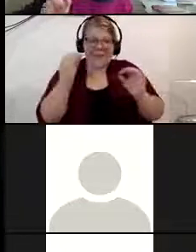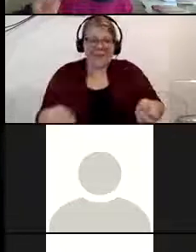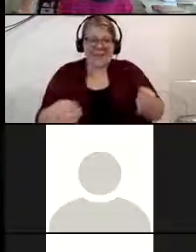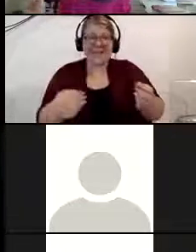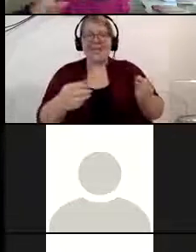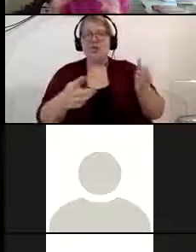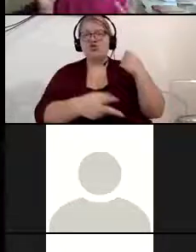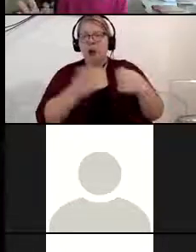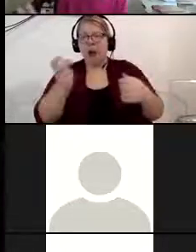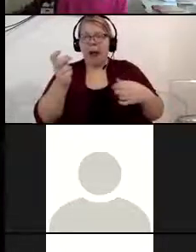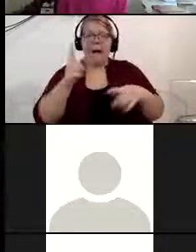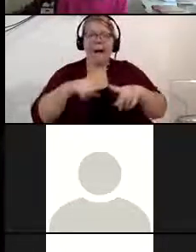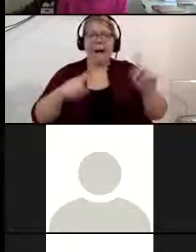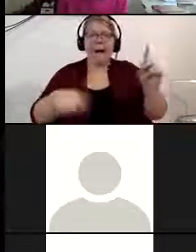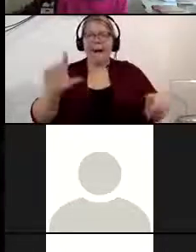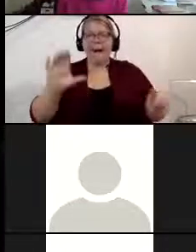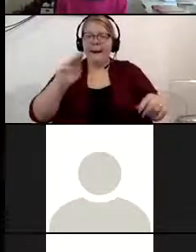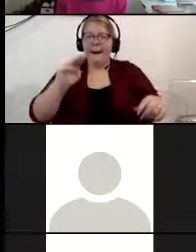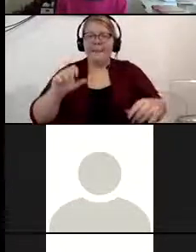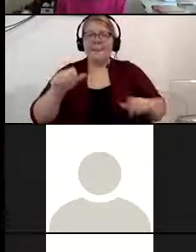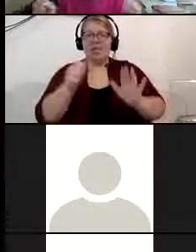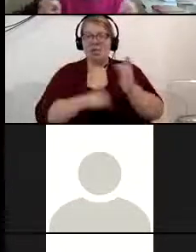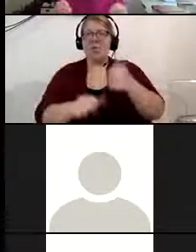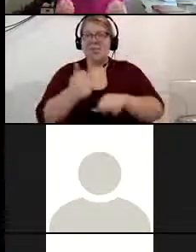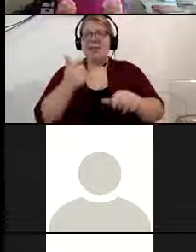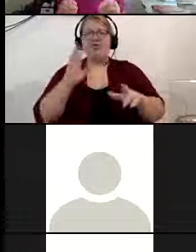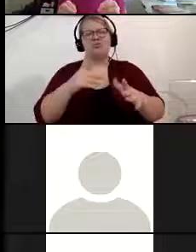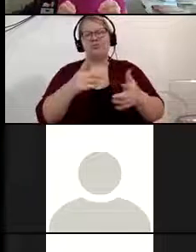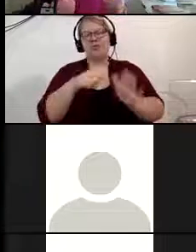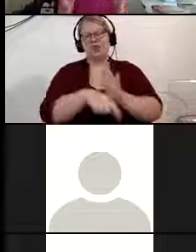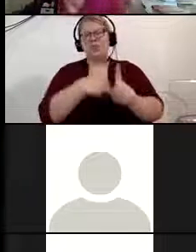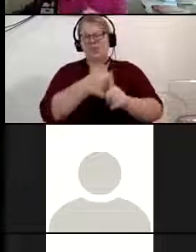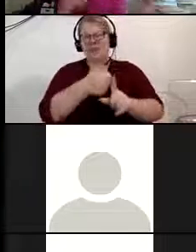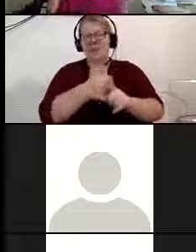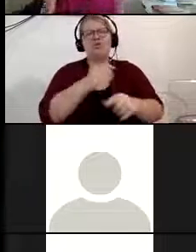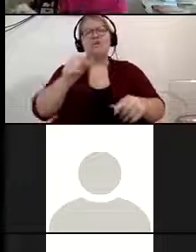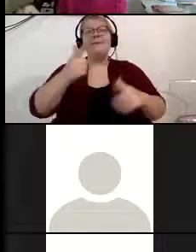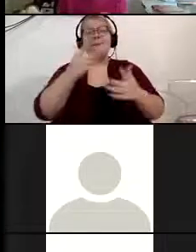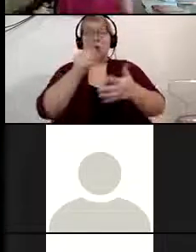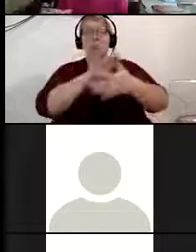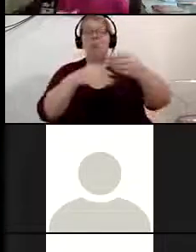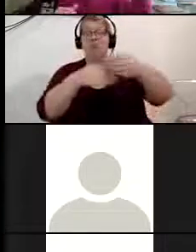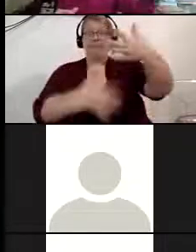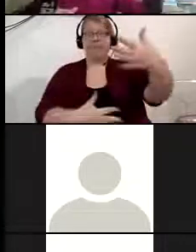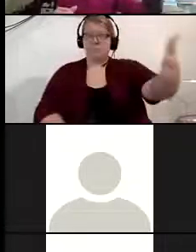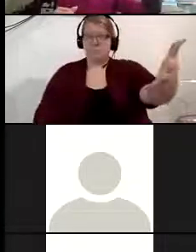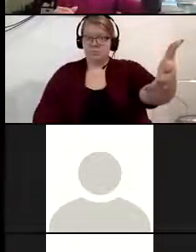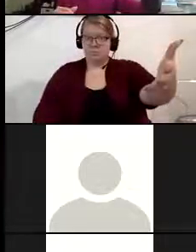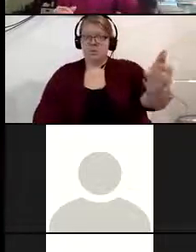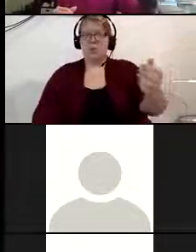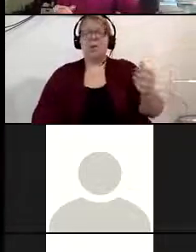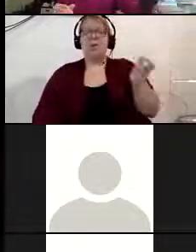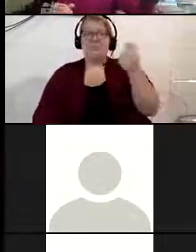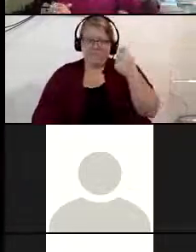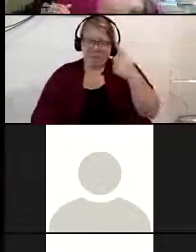also important as we talk about a public health perspective is to realize that the populations who are at higher risk